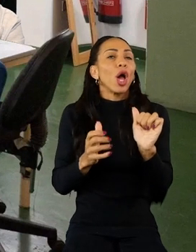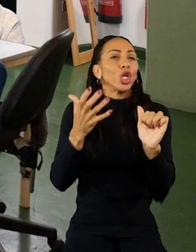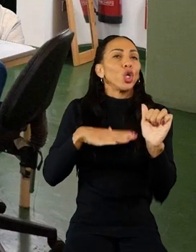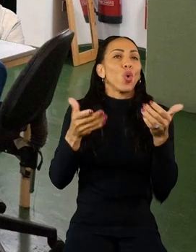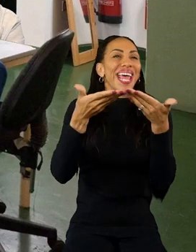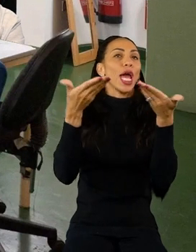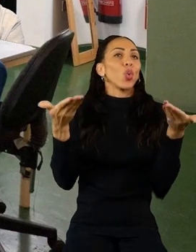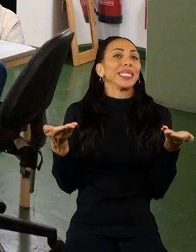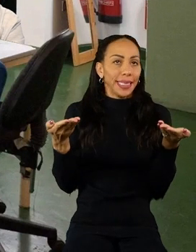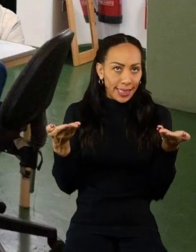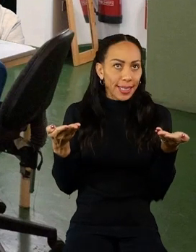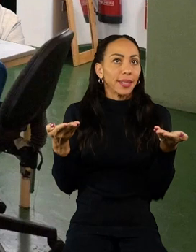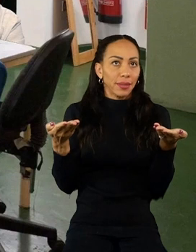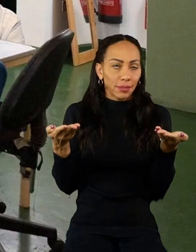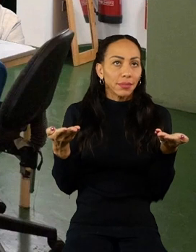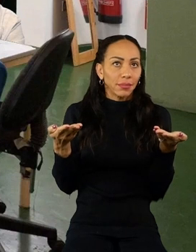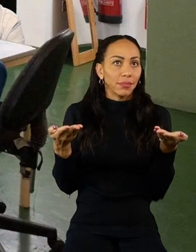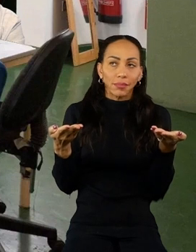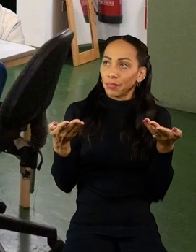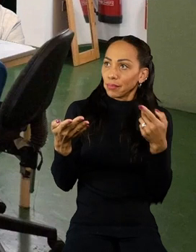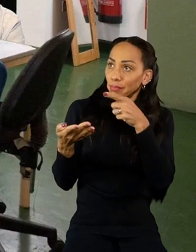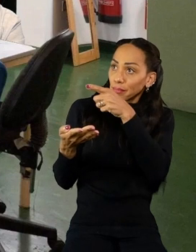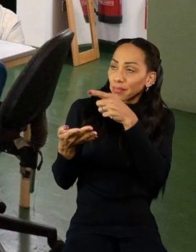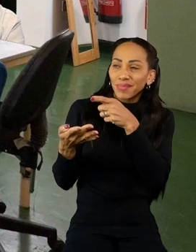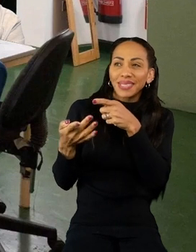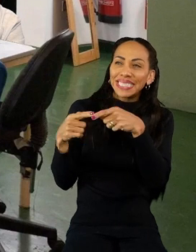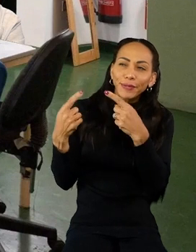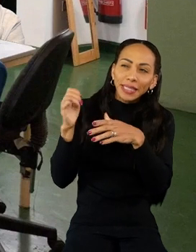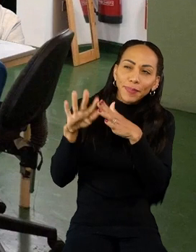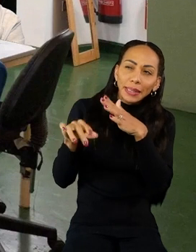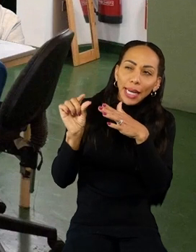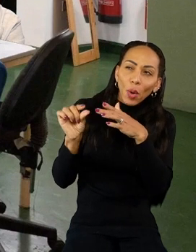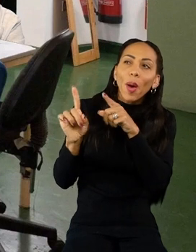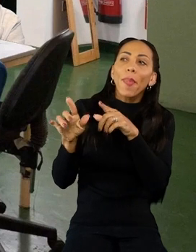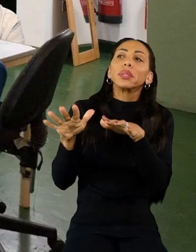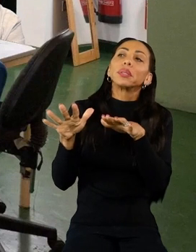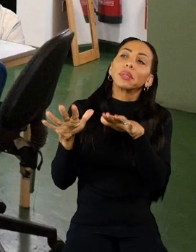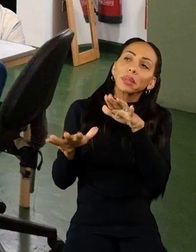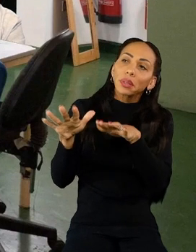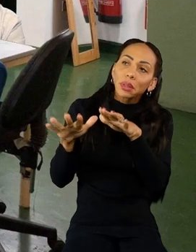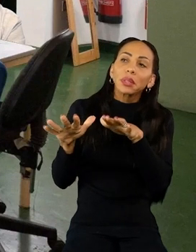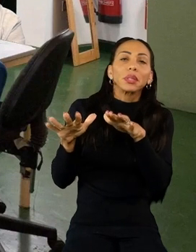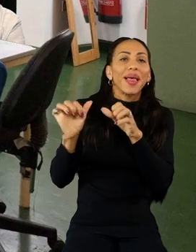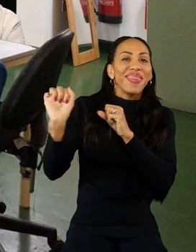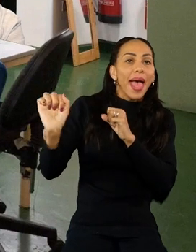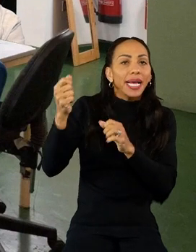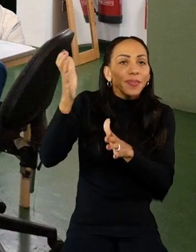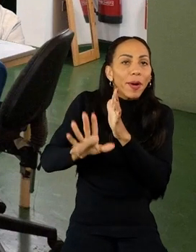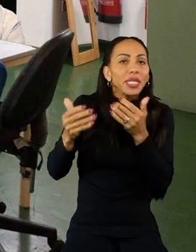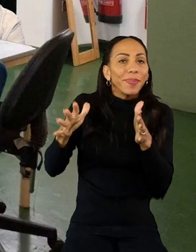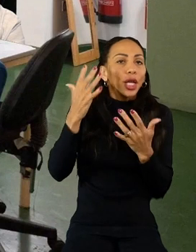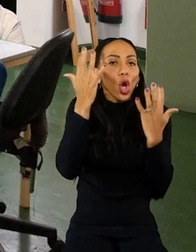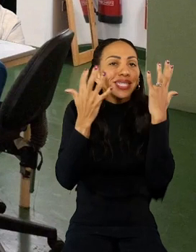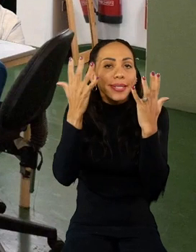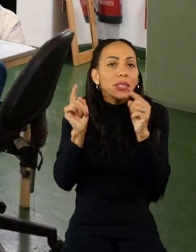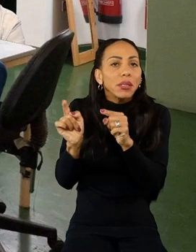Everyone gets the same experience. Absolutely. There's an equity there in terms of, even if people don't have the exact same